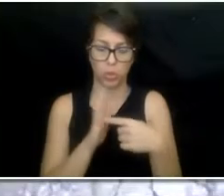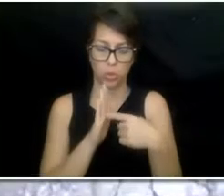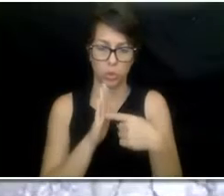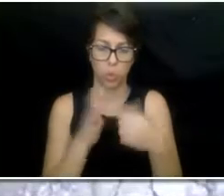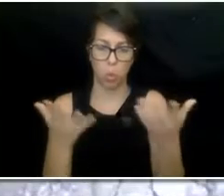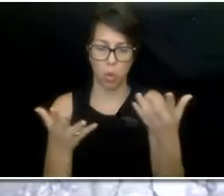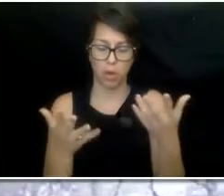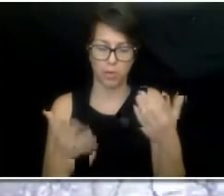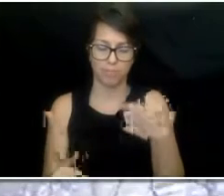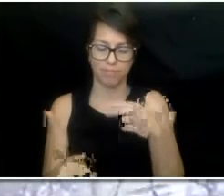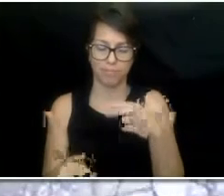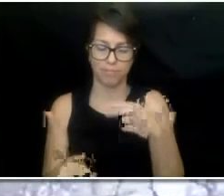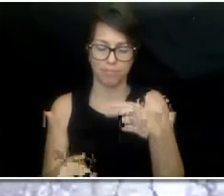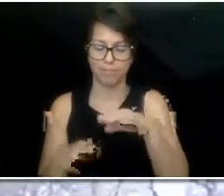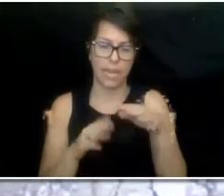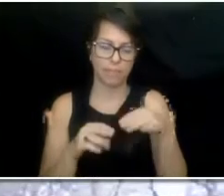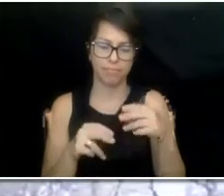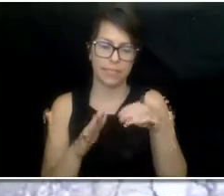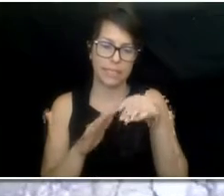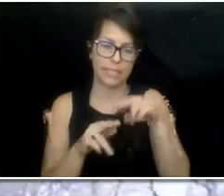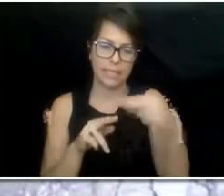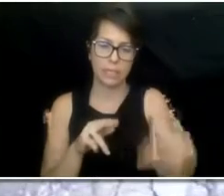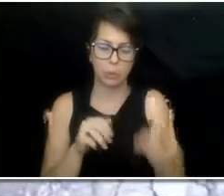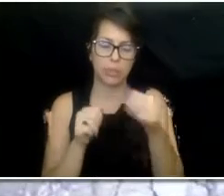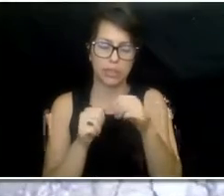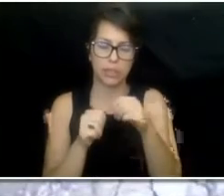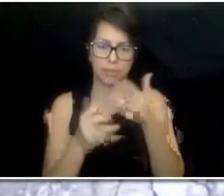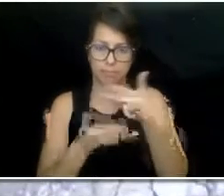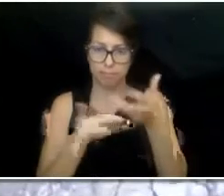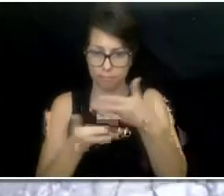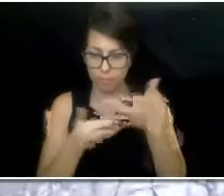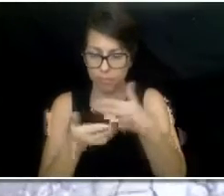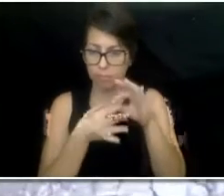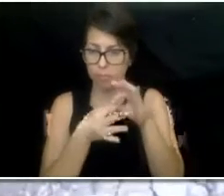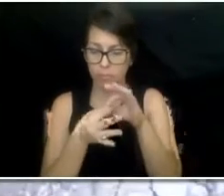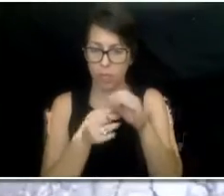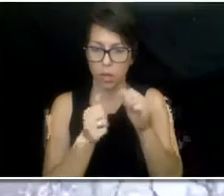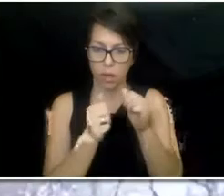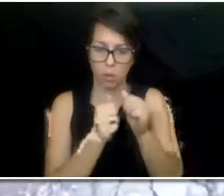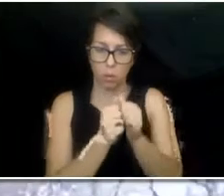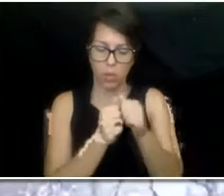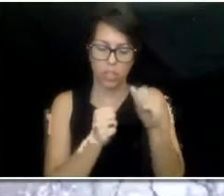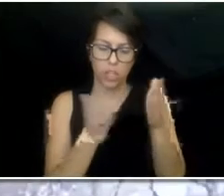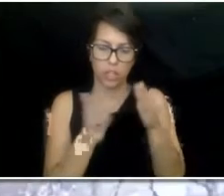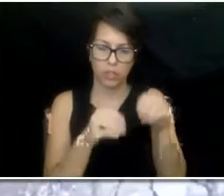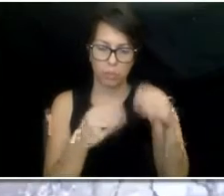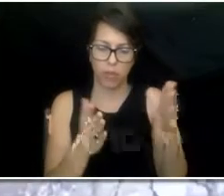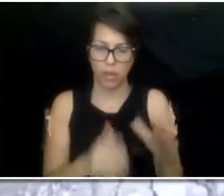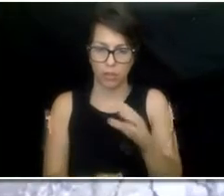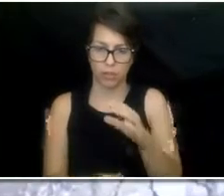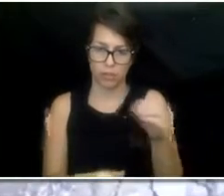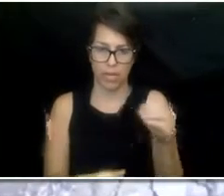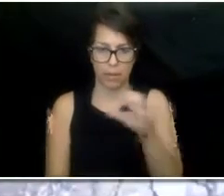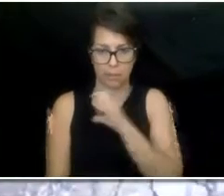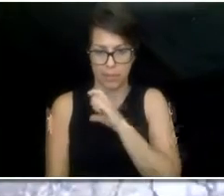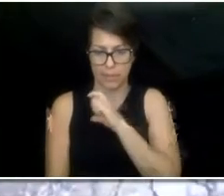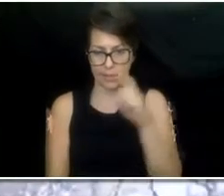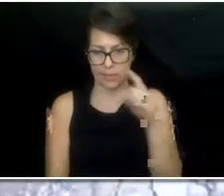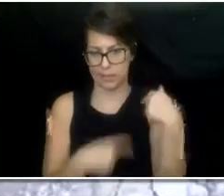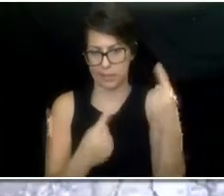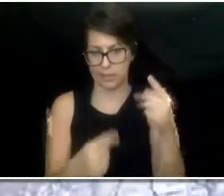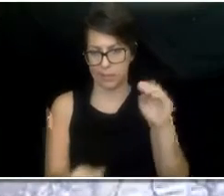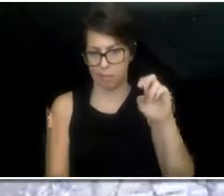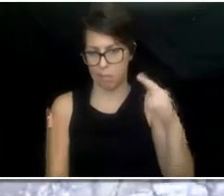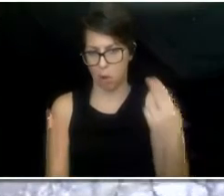is not always a safe place survivors need us now more than ever in these extraordinary times and